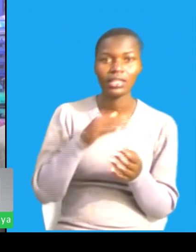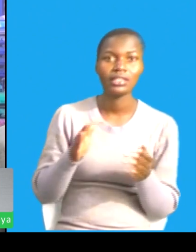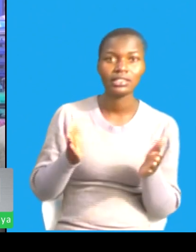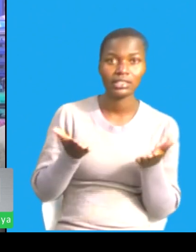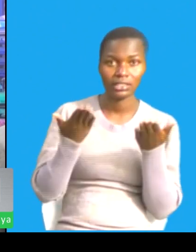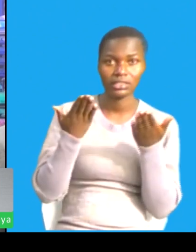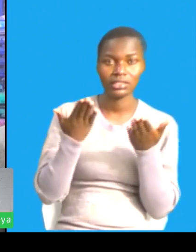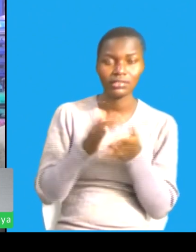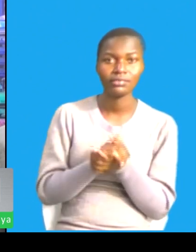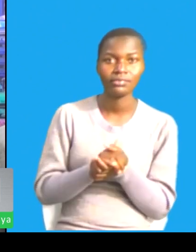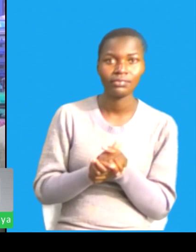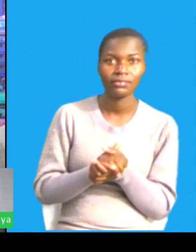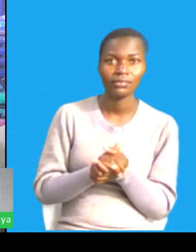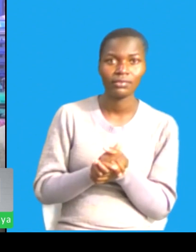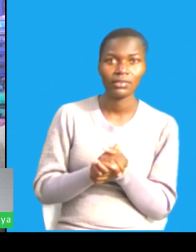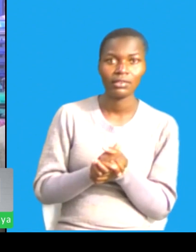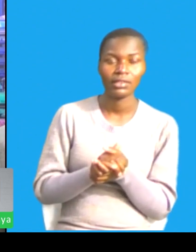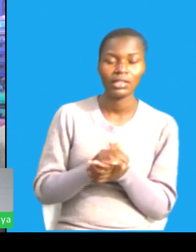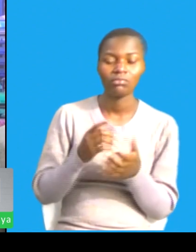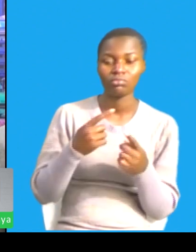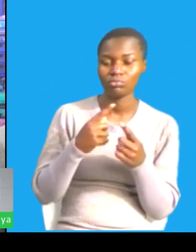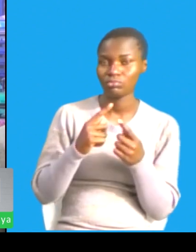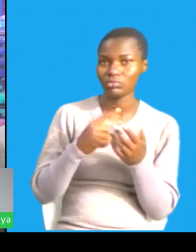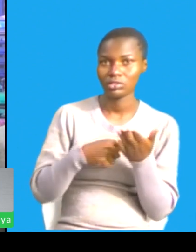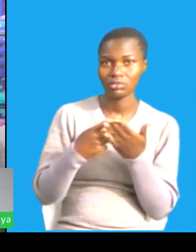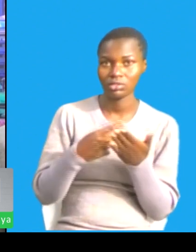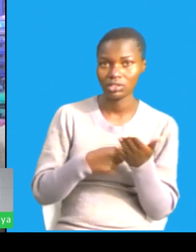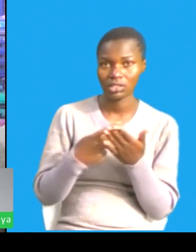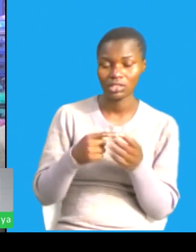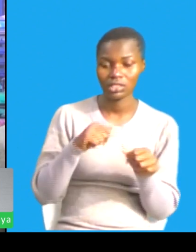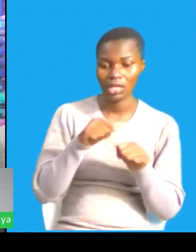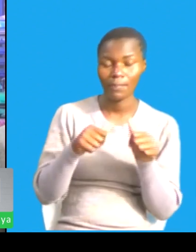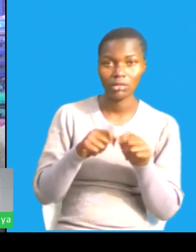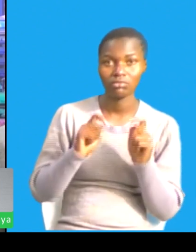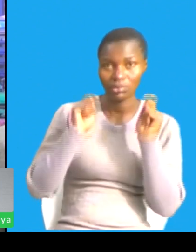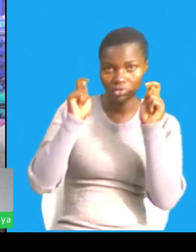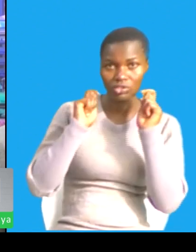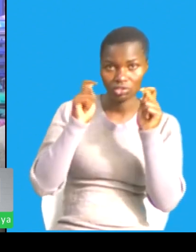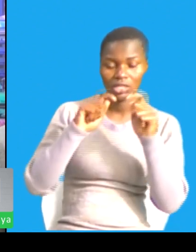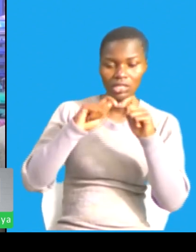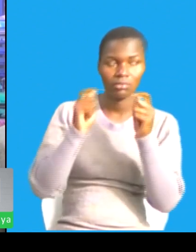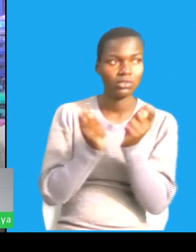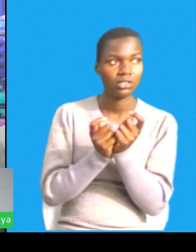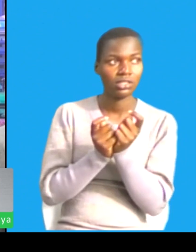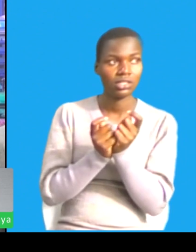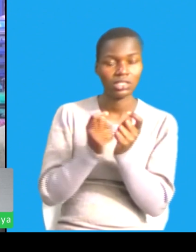digging into the demos, the reasons for the demos, the tribalism issue.